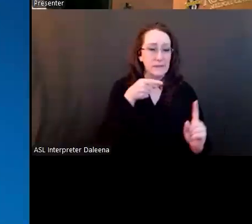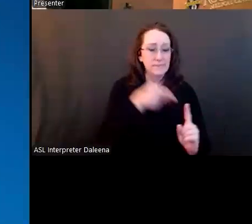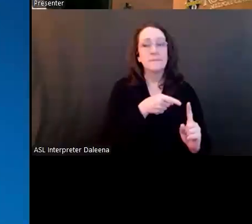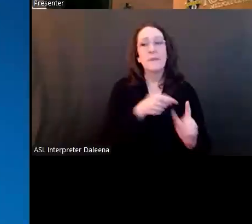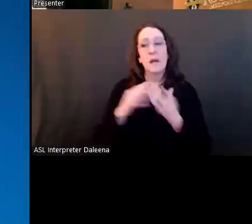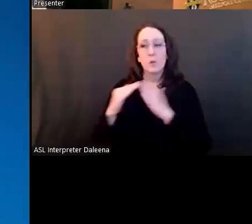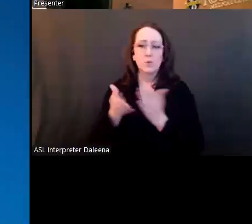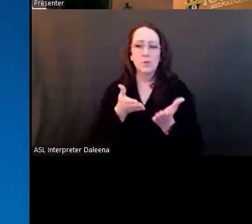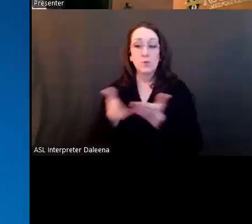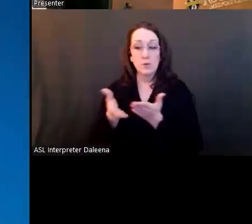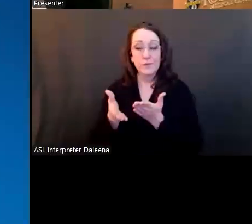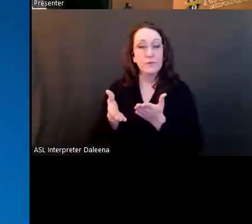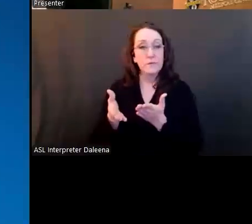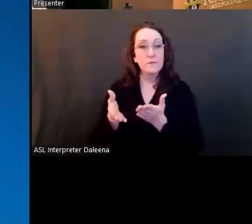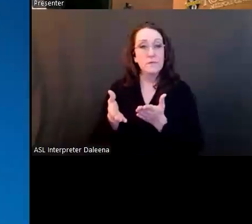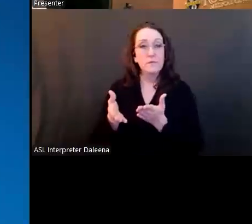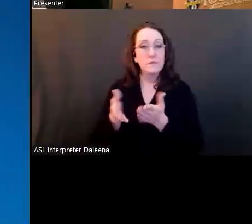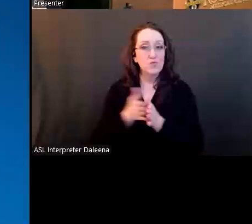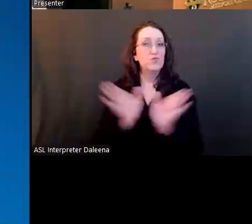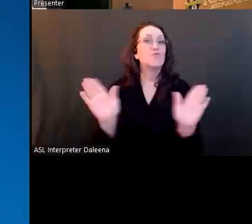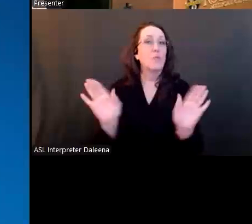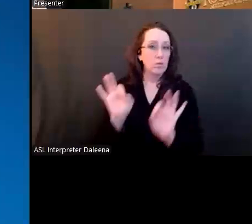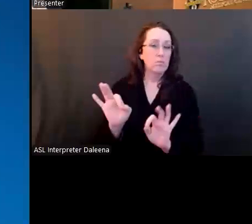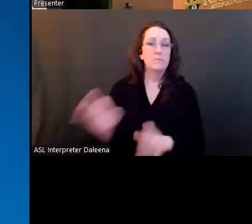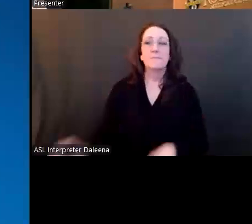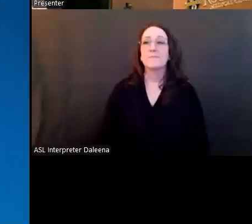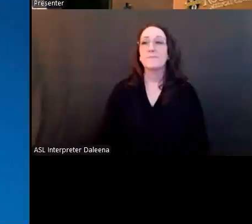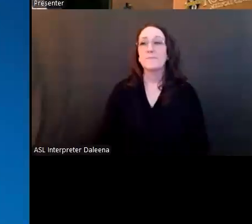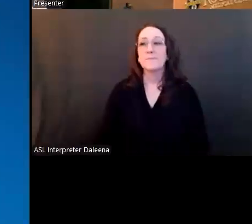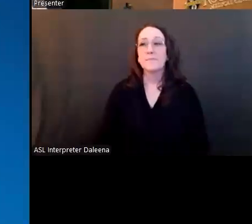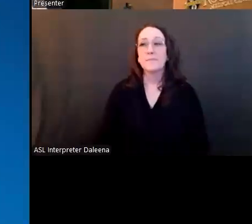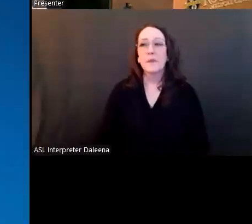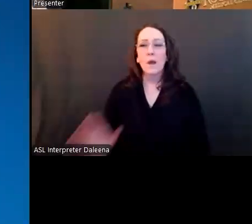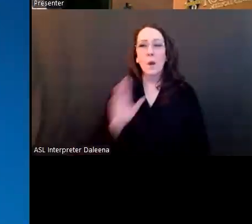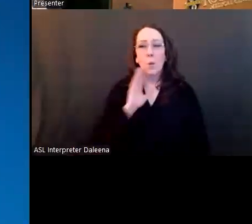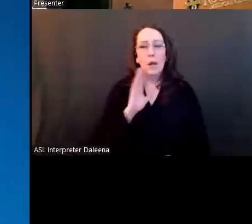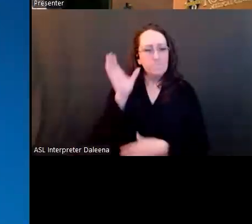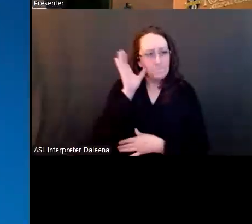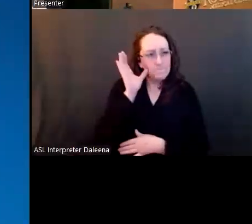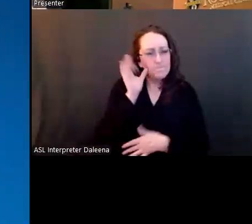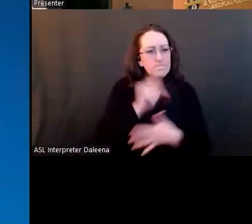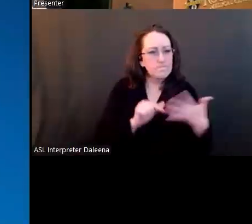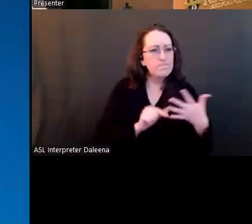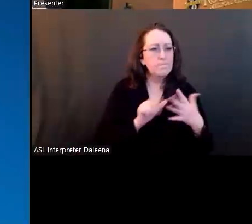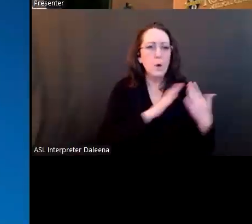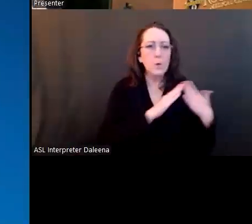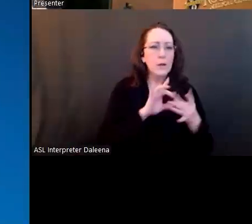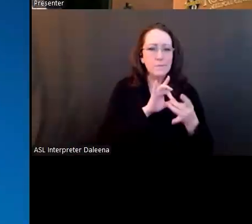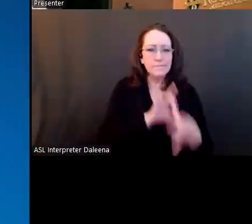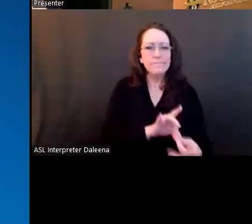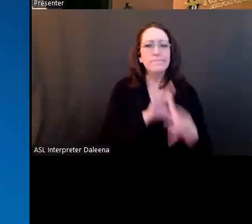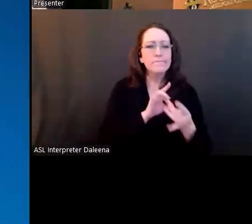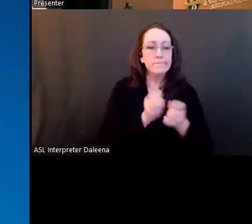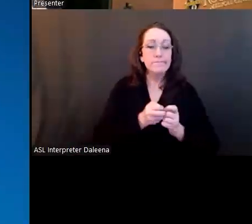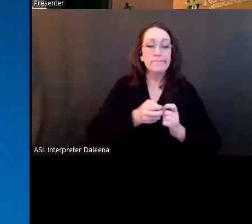community services in general. We're going to be hearing about community ties, expanding the